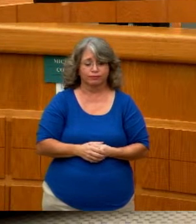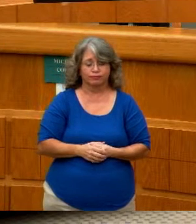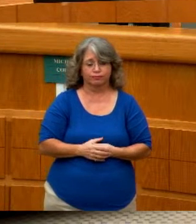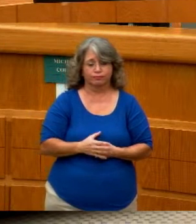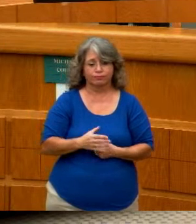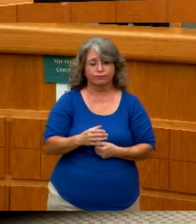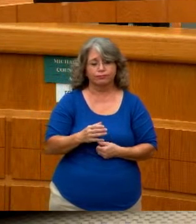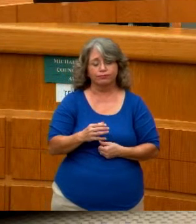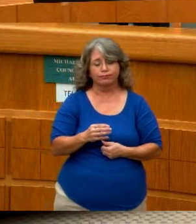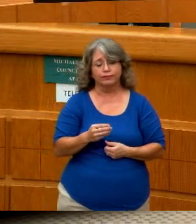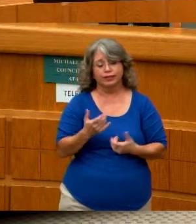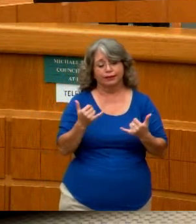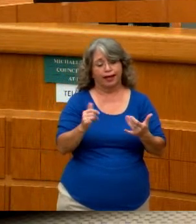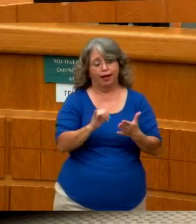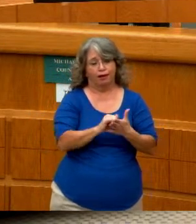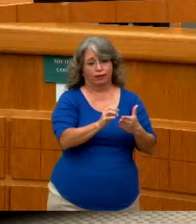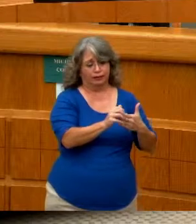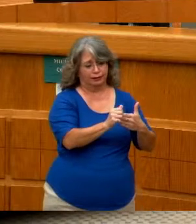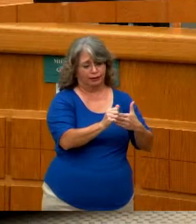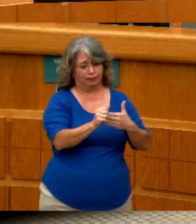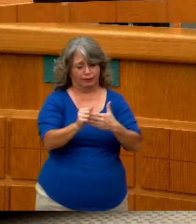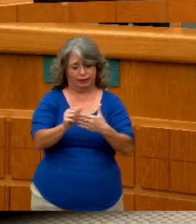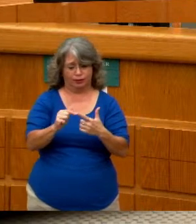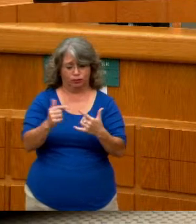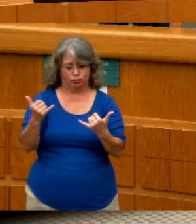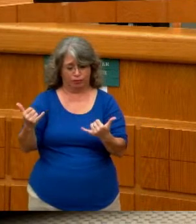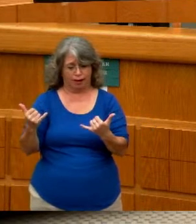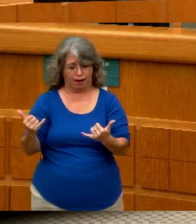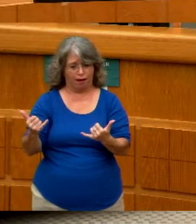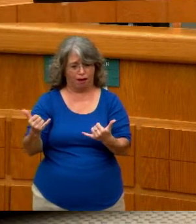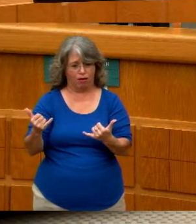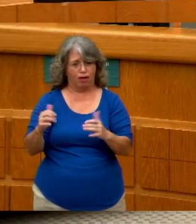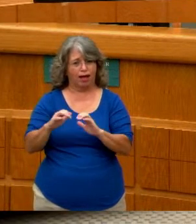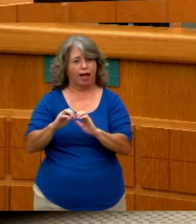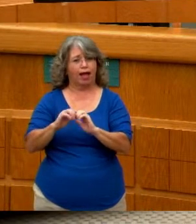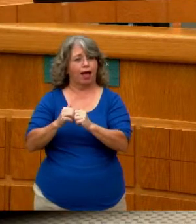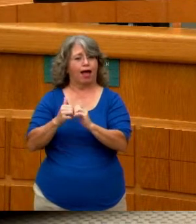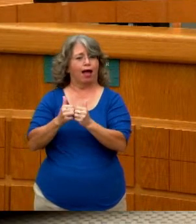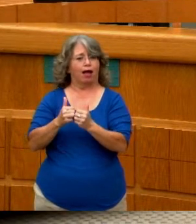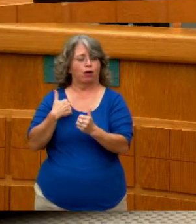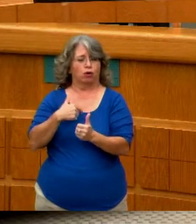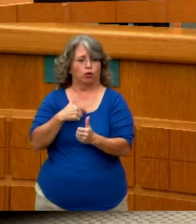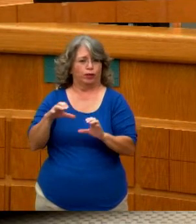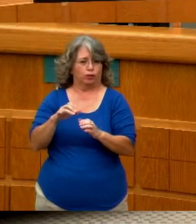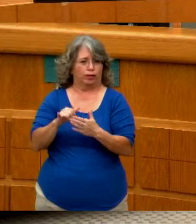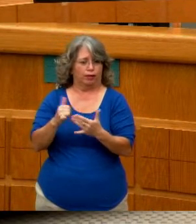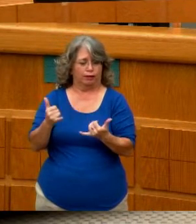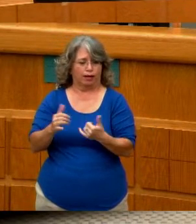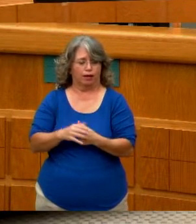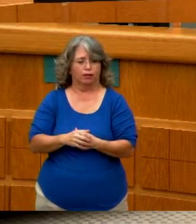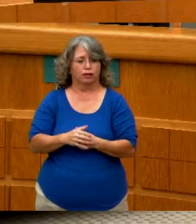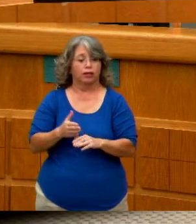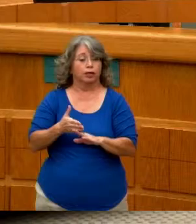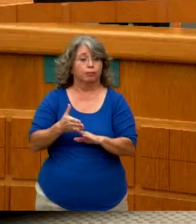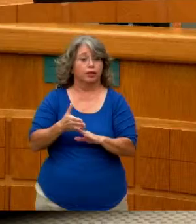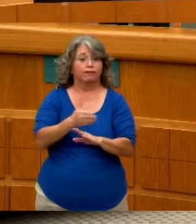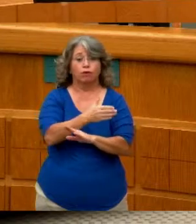So, and of course, this leads to where we are. How are we transmitting